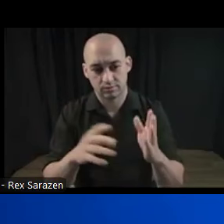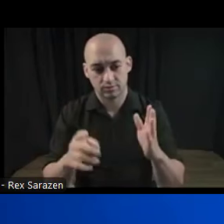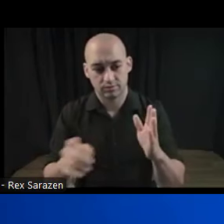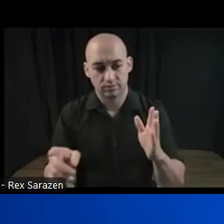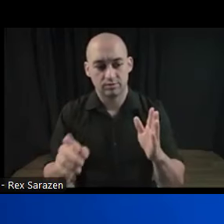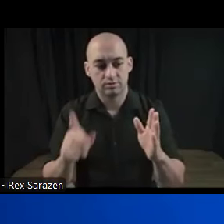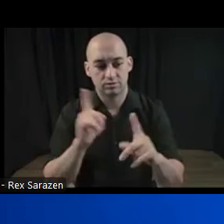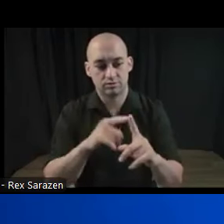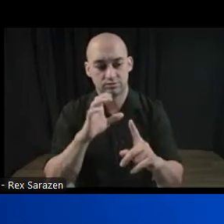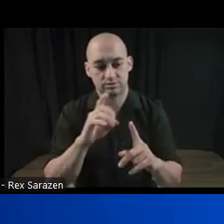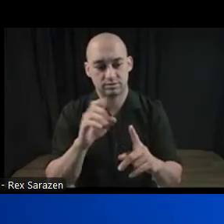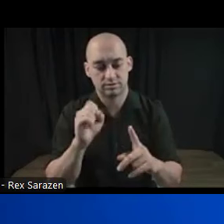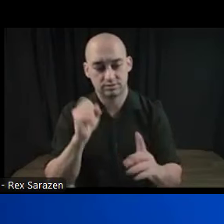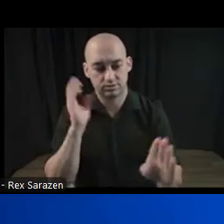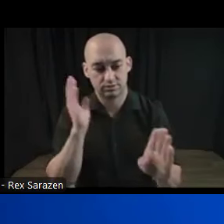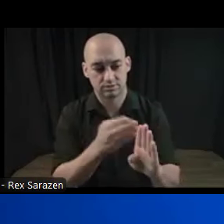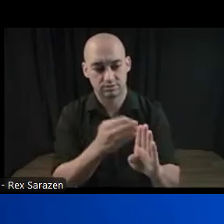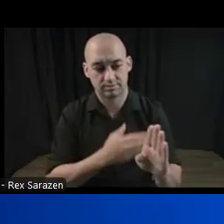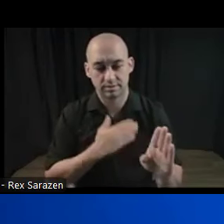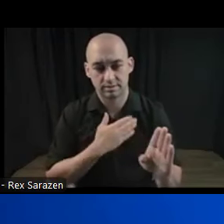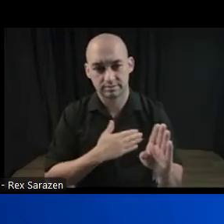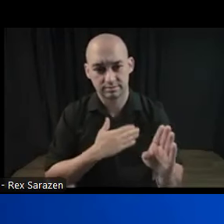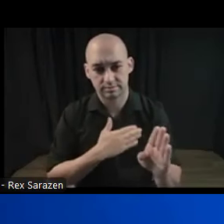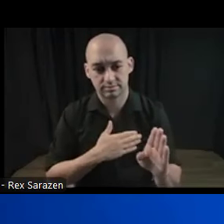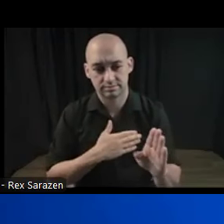CDSS directly, please. And you can